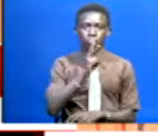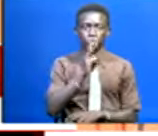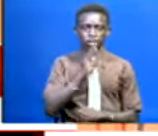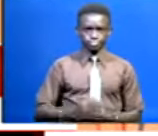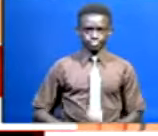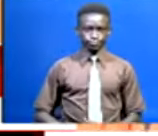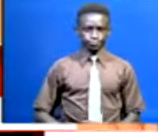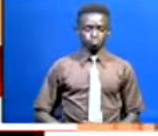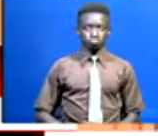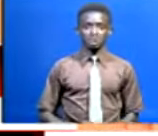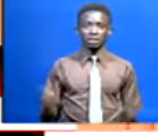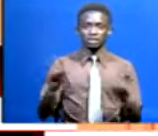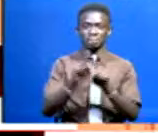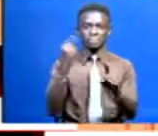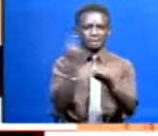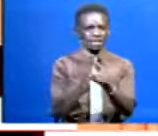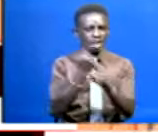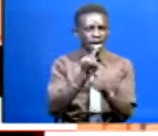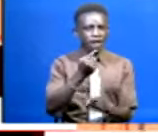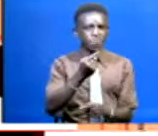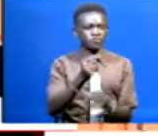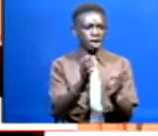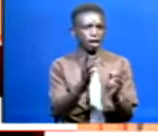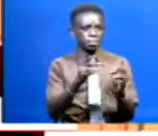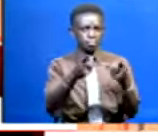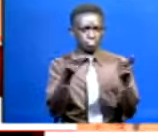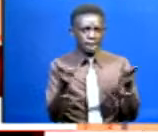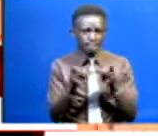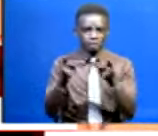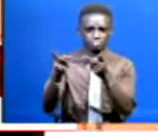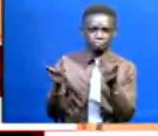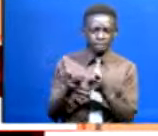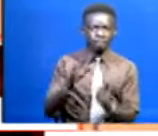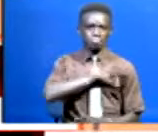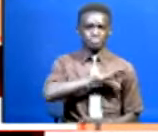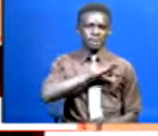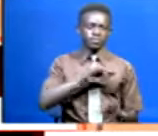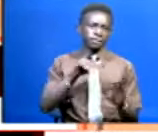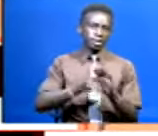Na kila ward ambayo iko hapa Isiolo imefaidika kwa sababu ya World Vision.